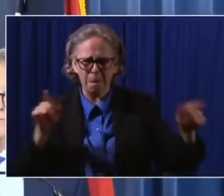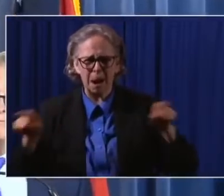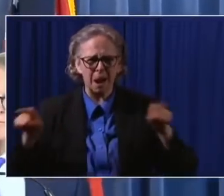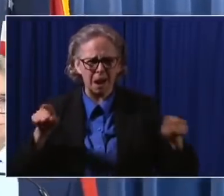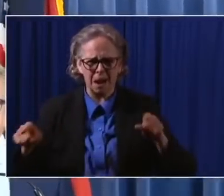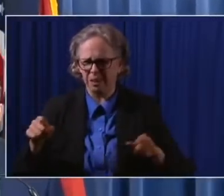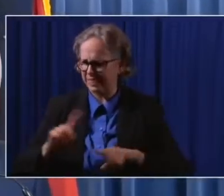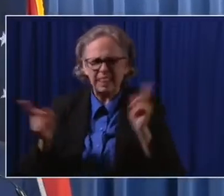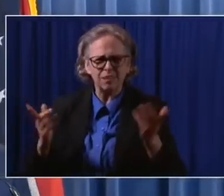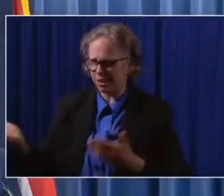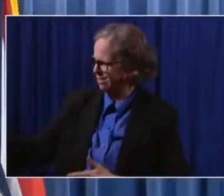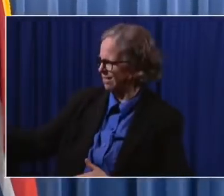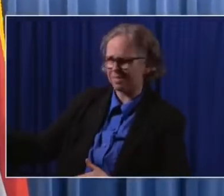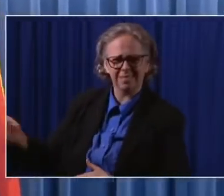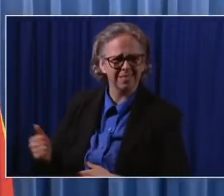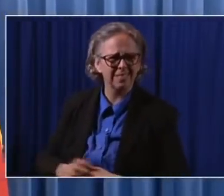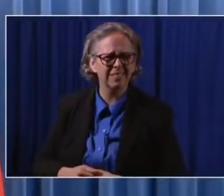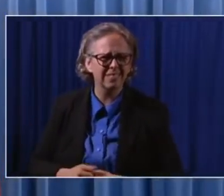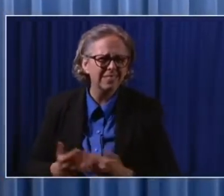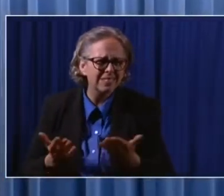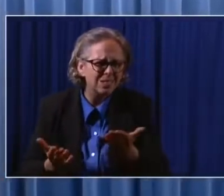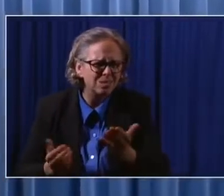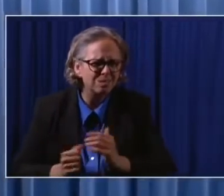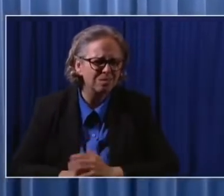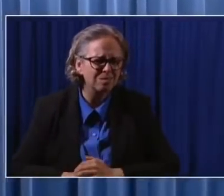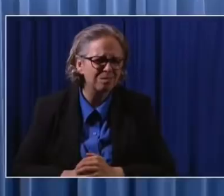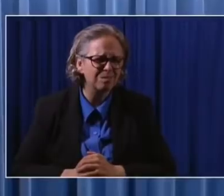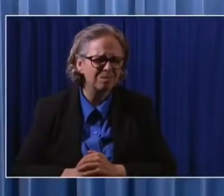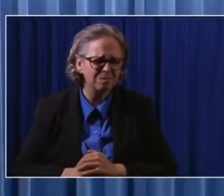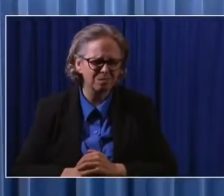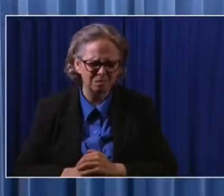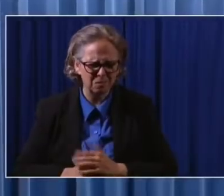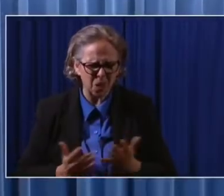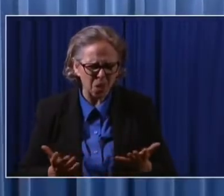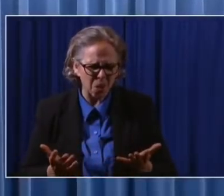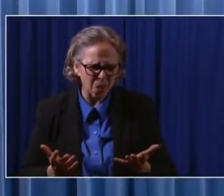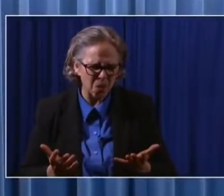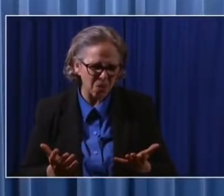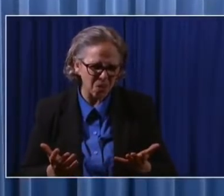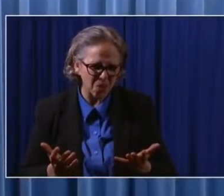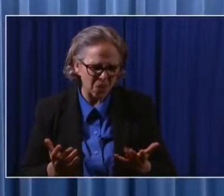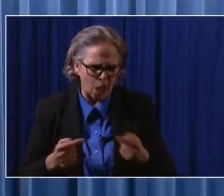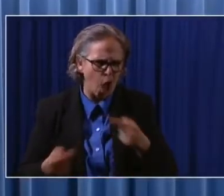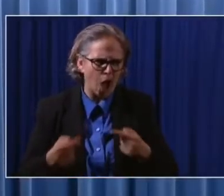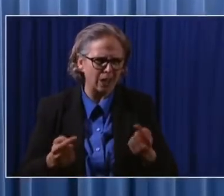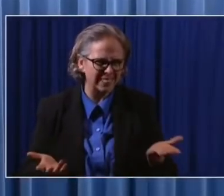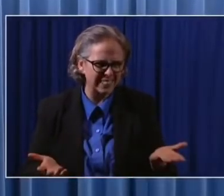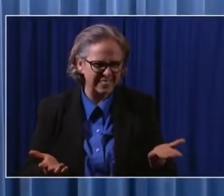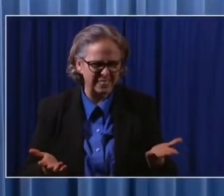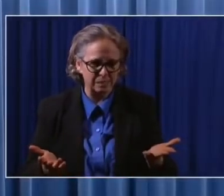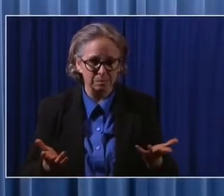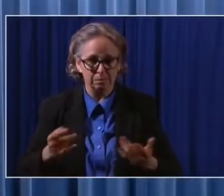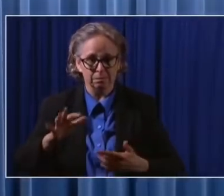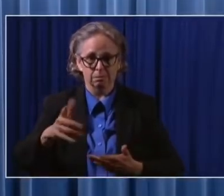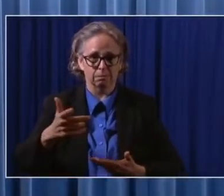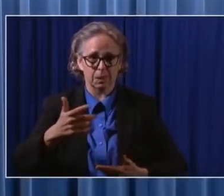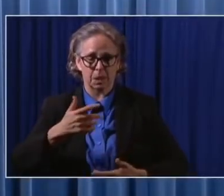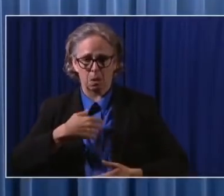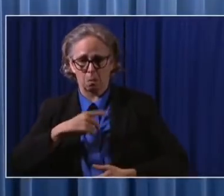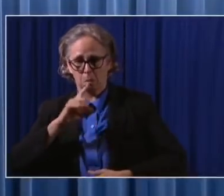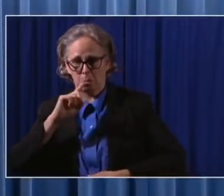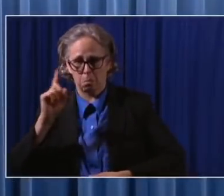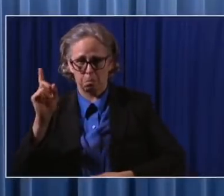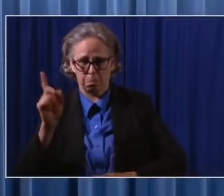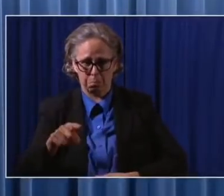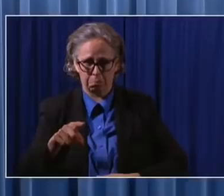different. And that while we have orders that in business, doesn't matter what